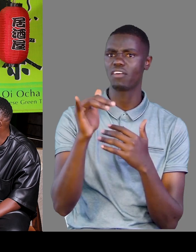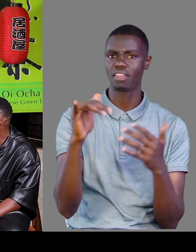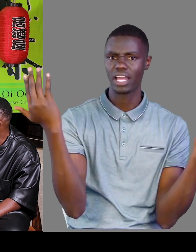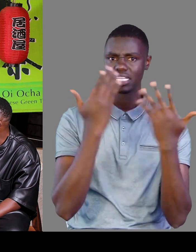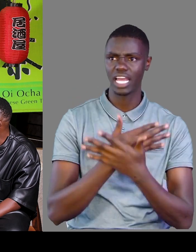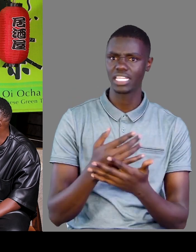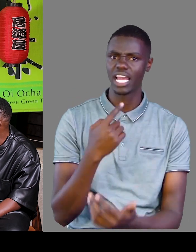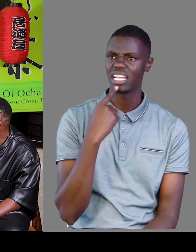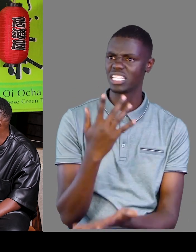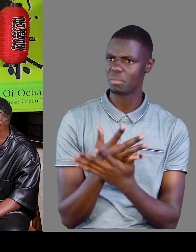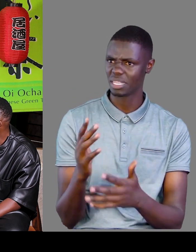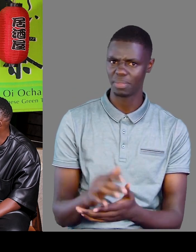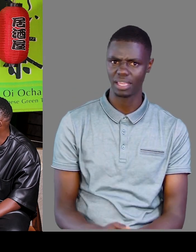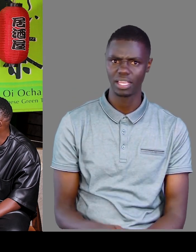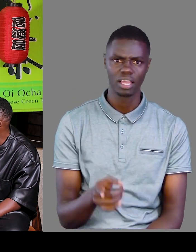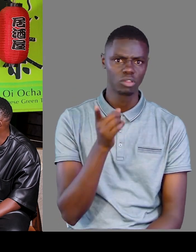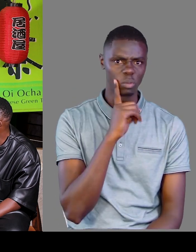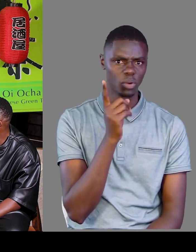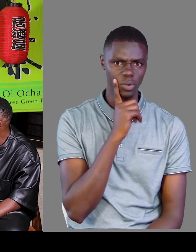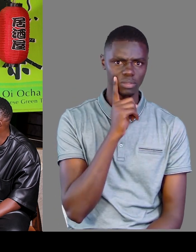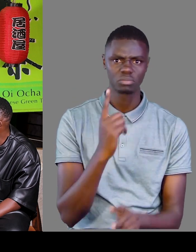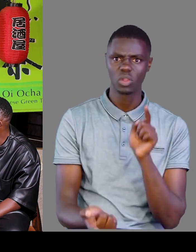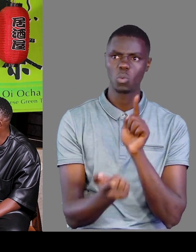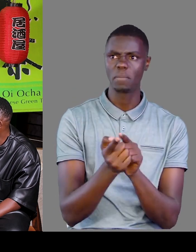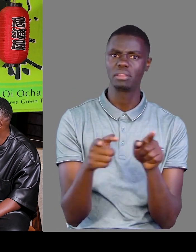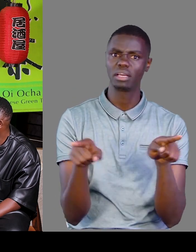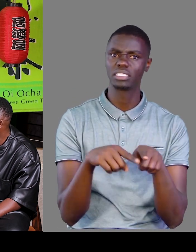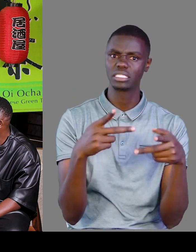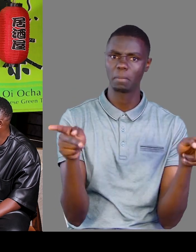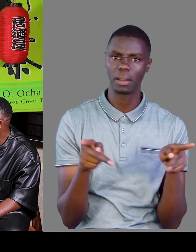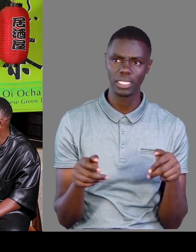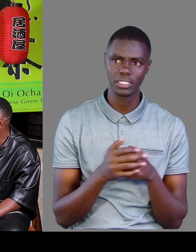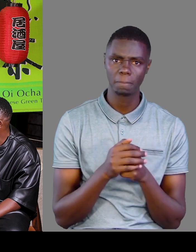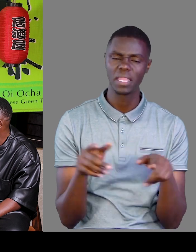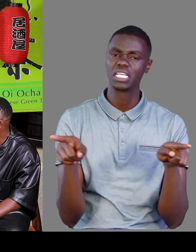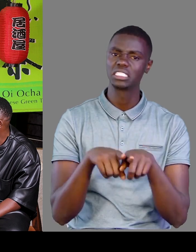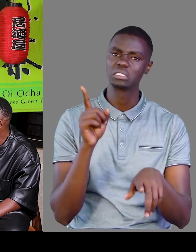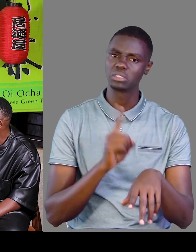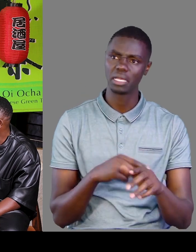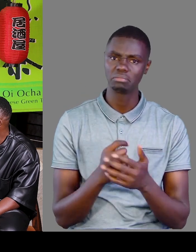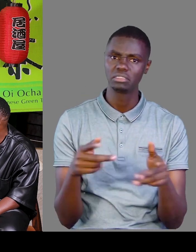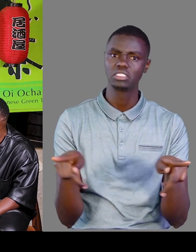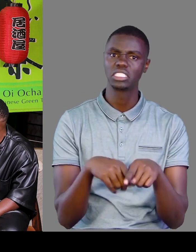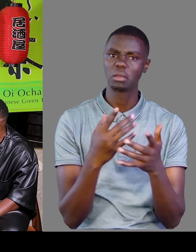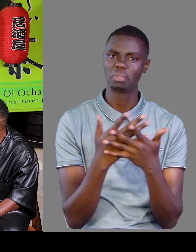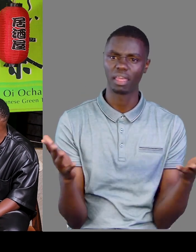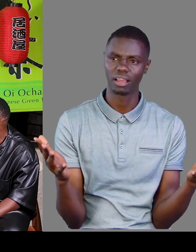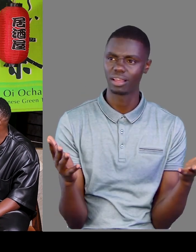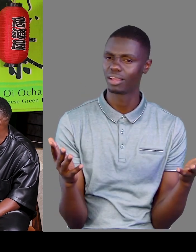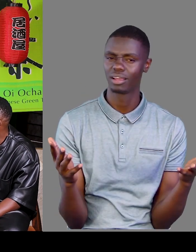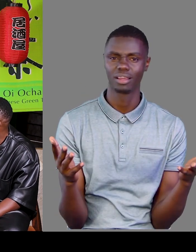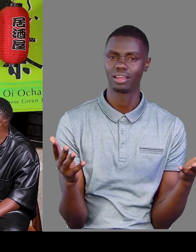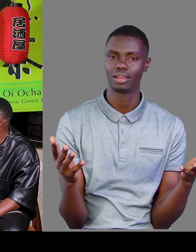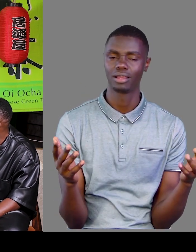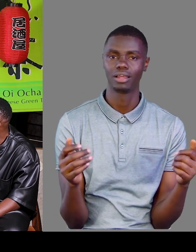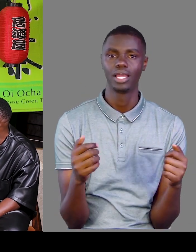night. After hiyo sherehe yote. Tomorrow we meet here, same place, same time, same thing. Sasa